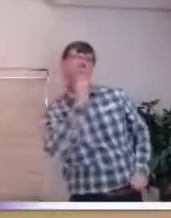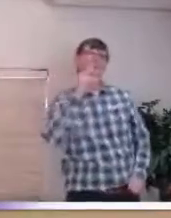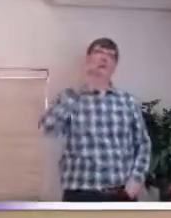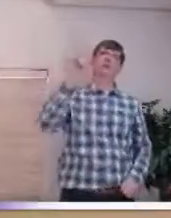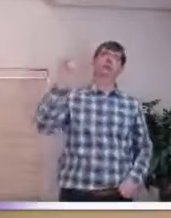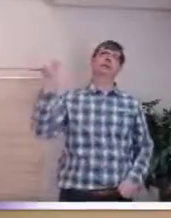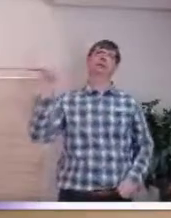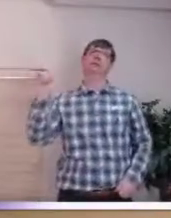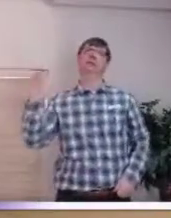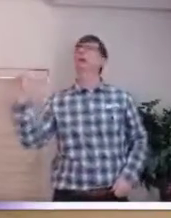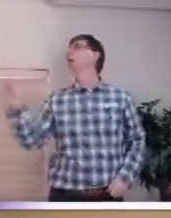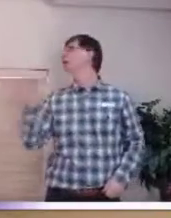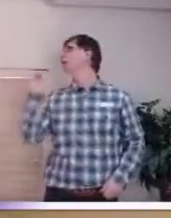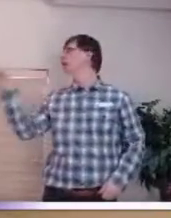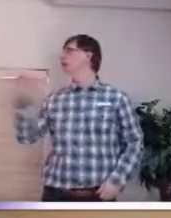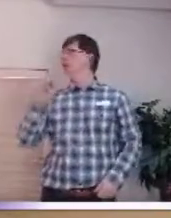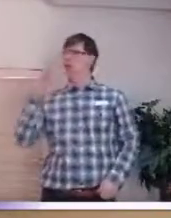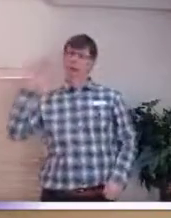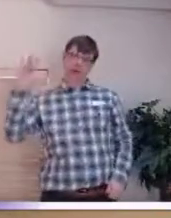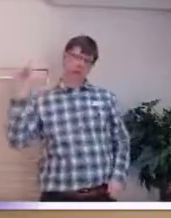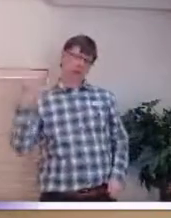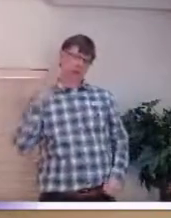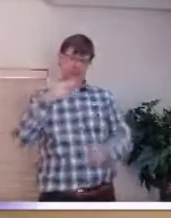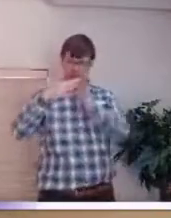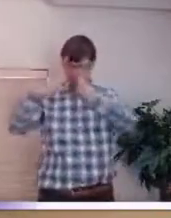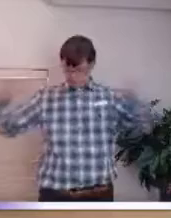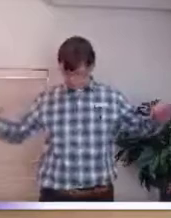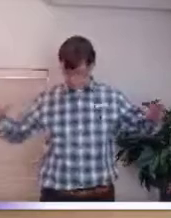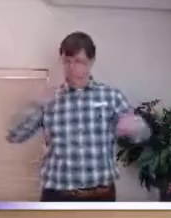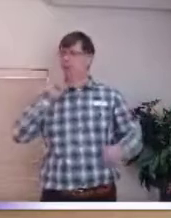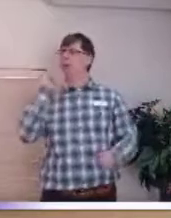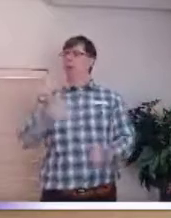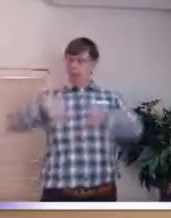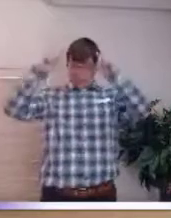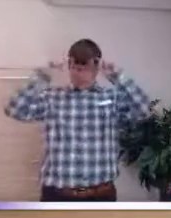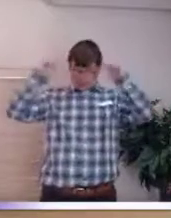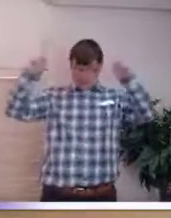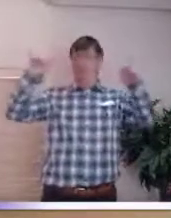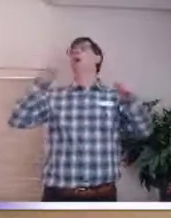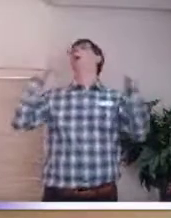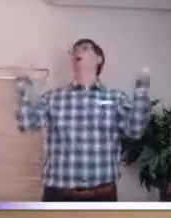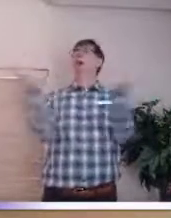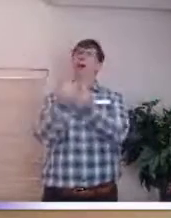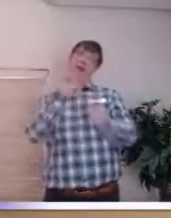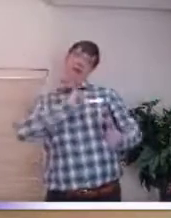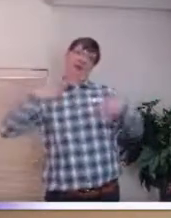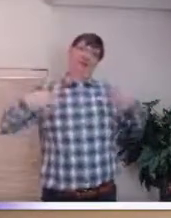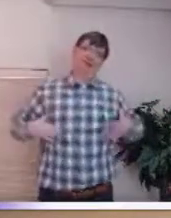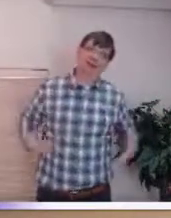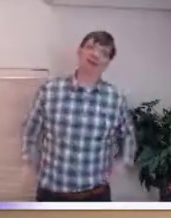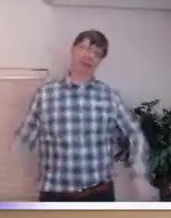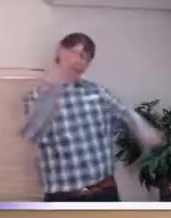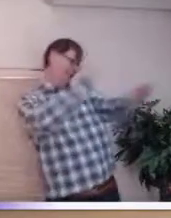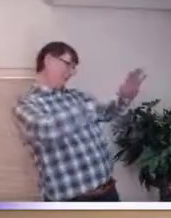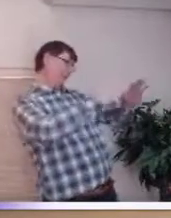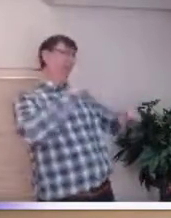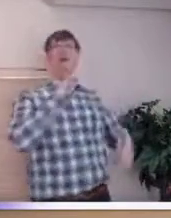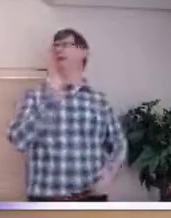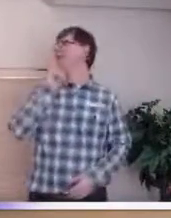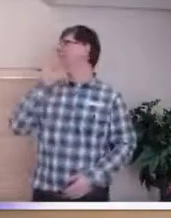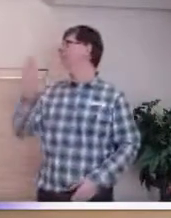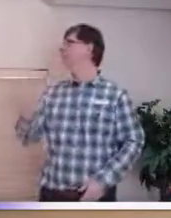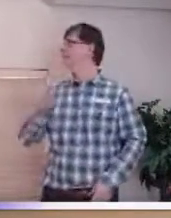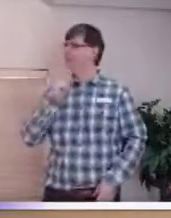Richard sends me into this meditation space where I'm like, whoa, I am just like feeling it now. I'm in the